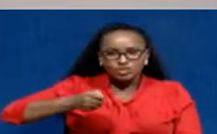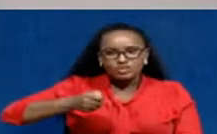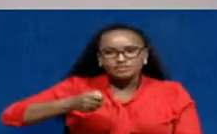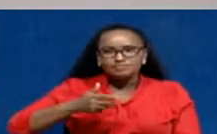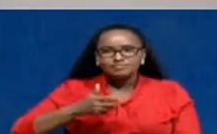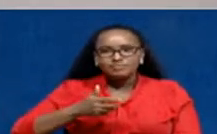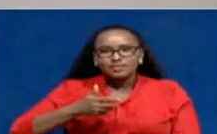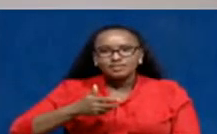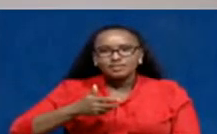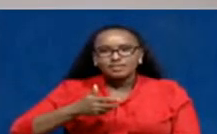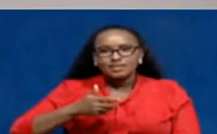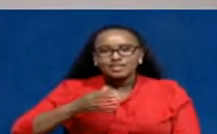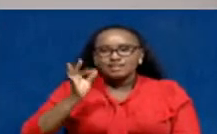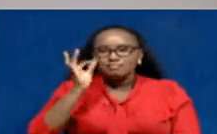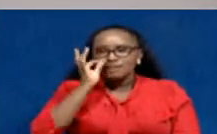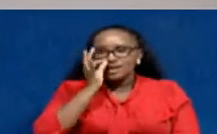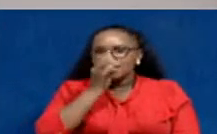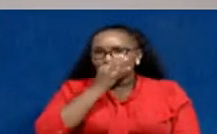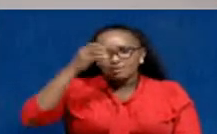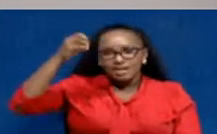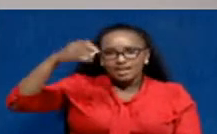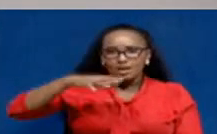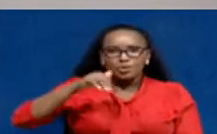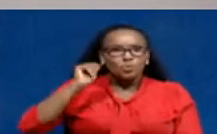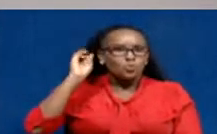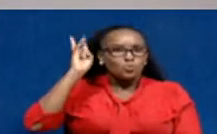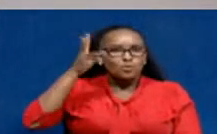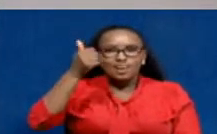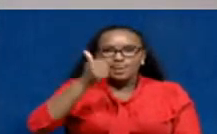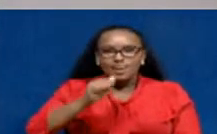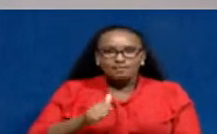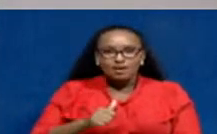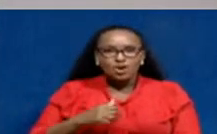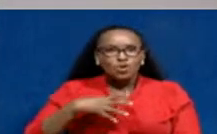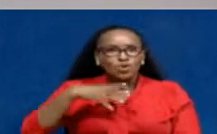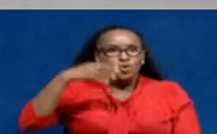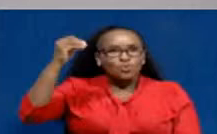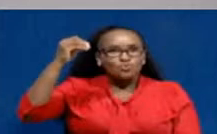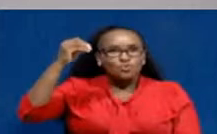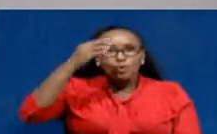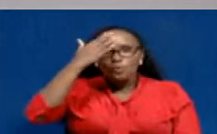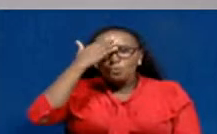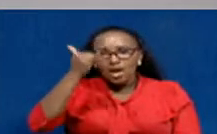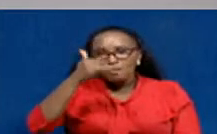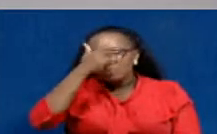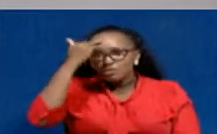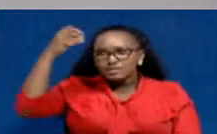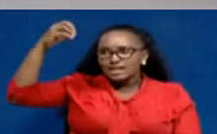President Kibaki lit will never flicker out because his torch